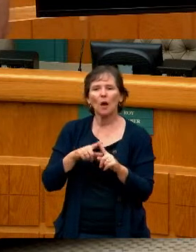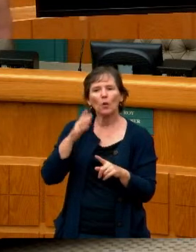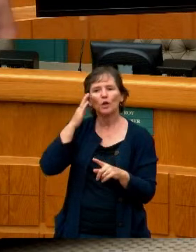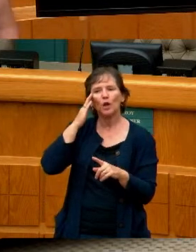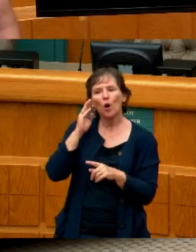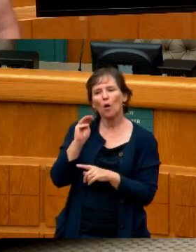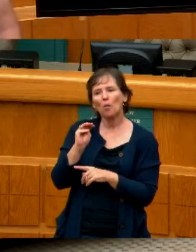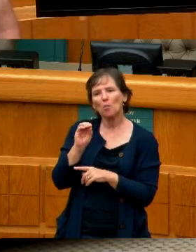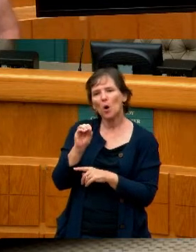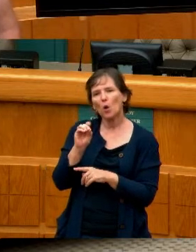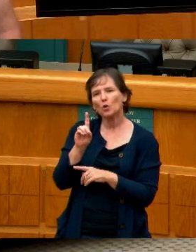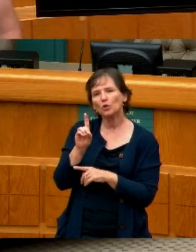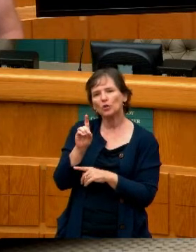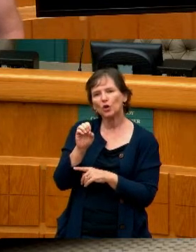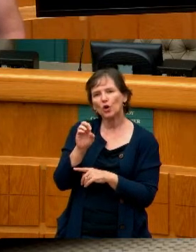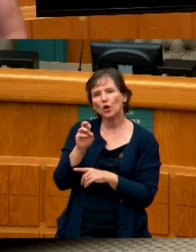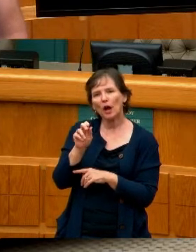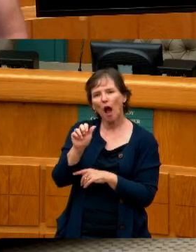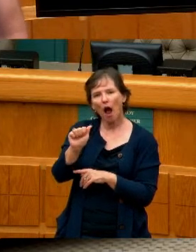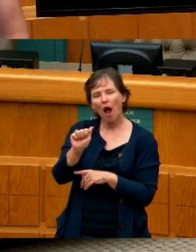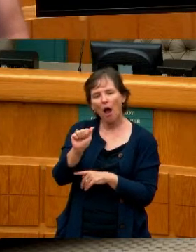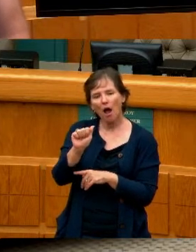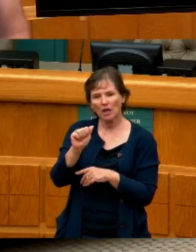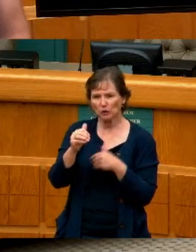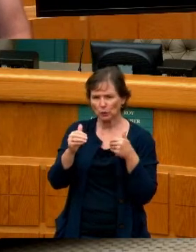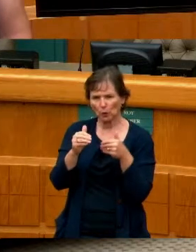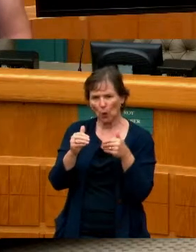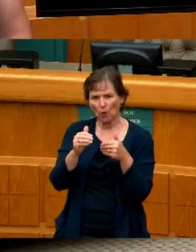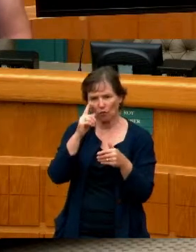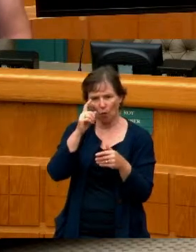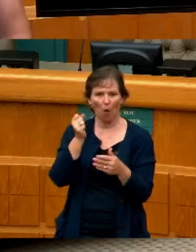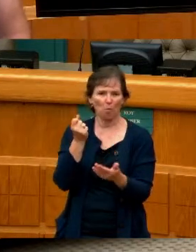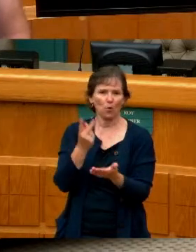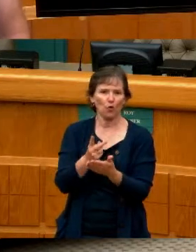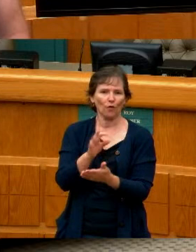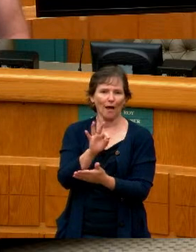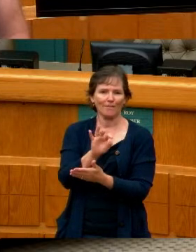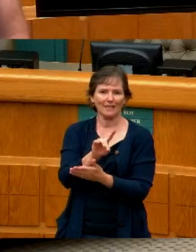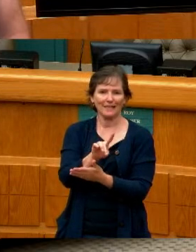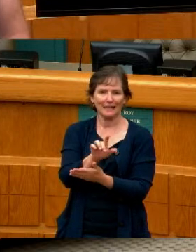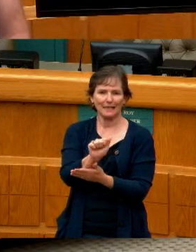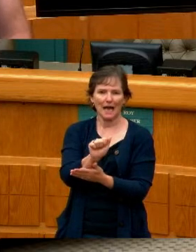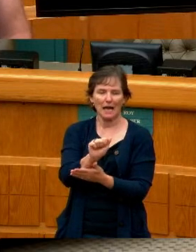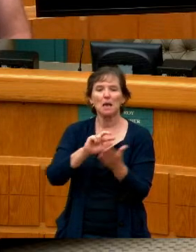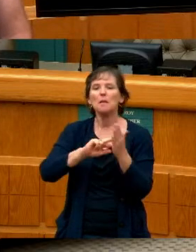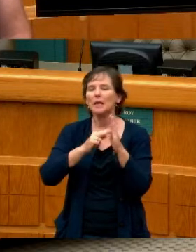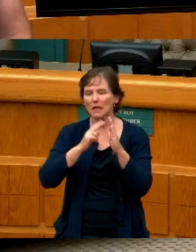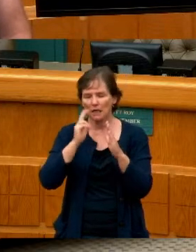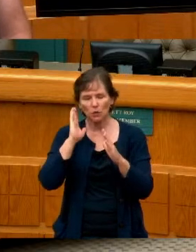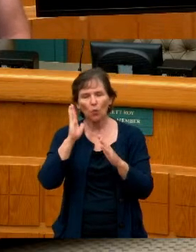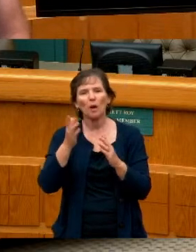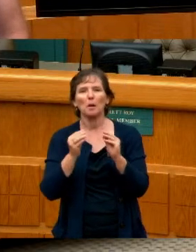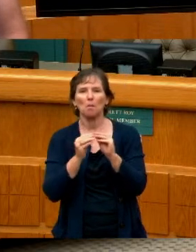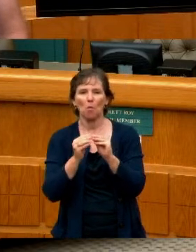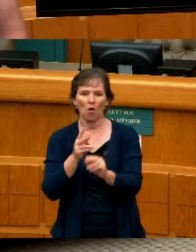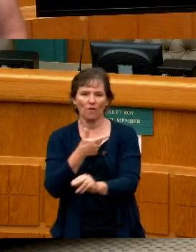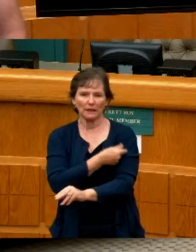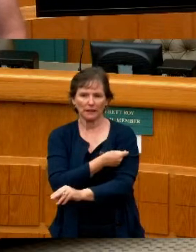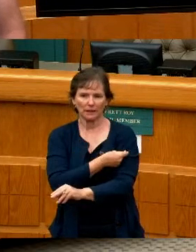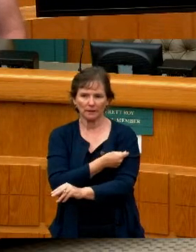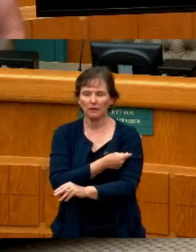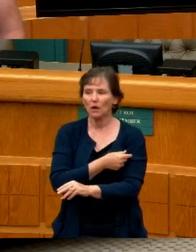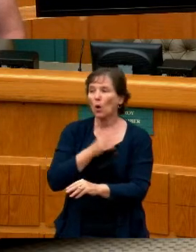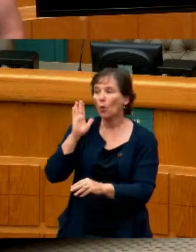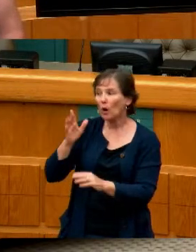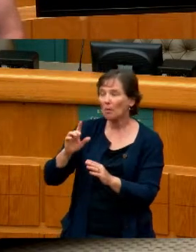be more people on the list. This is just the first, bout of vaccine. What we do know is that Moderna is getting very close, and so